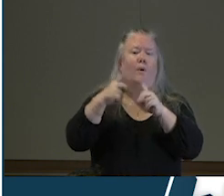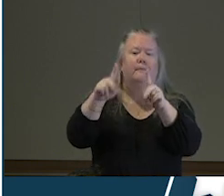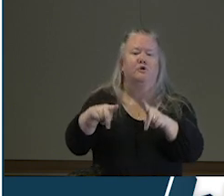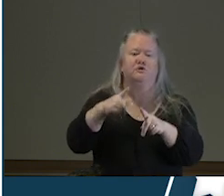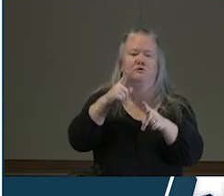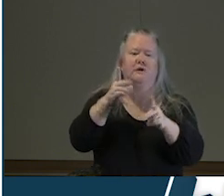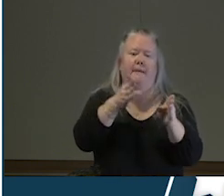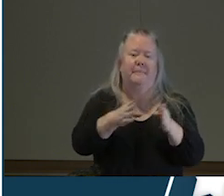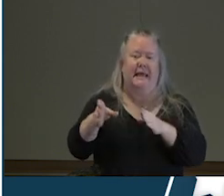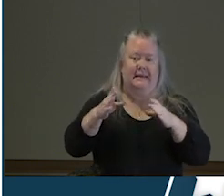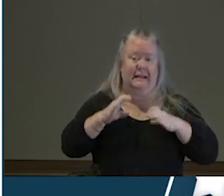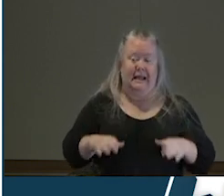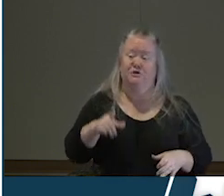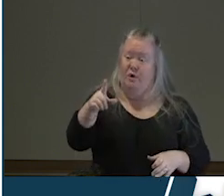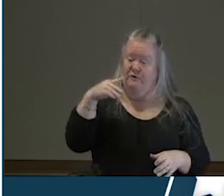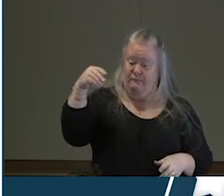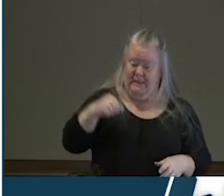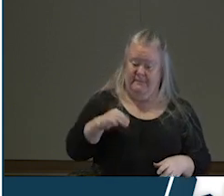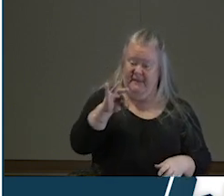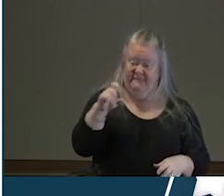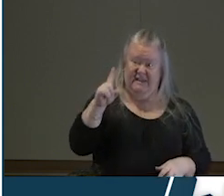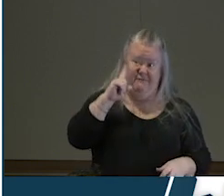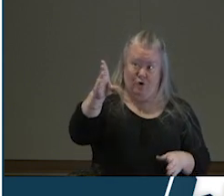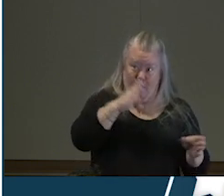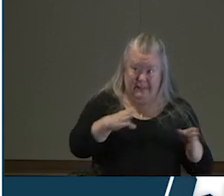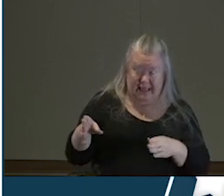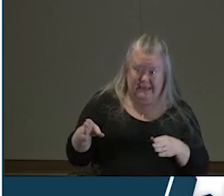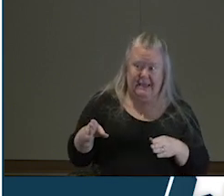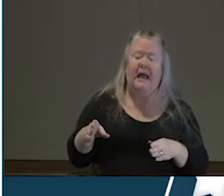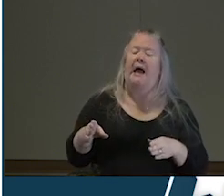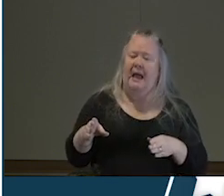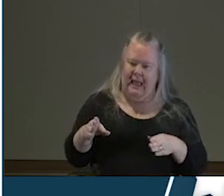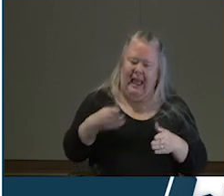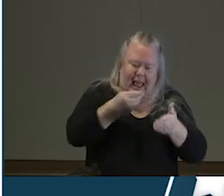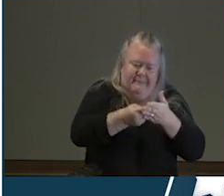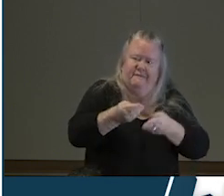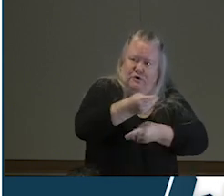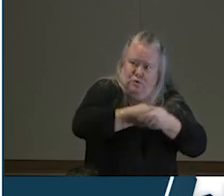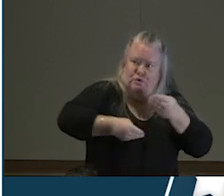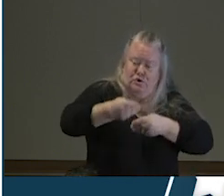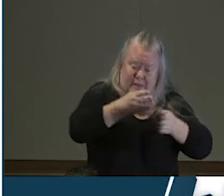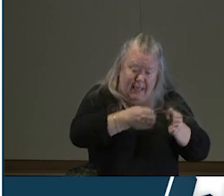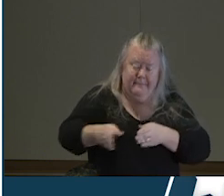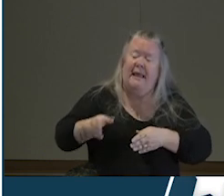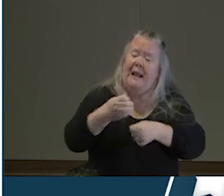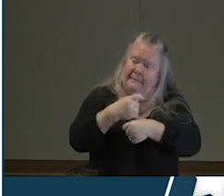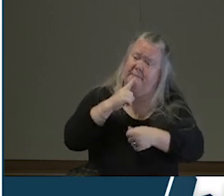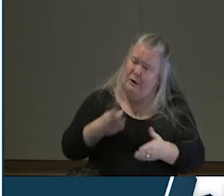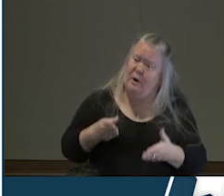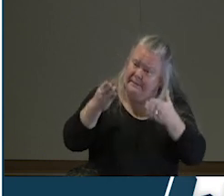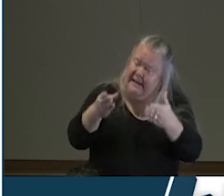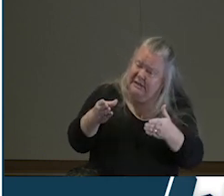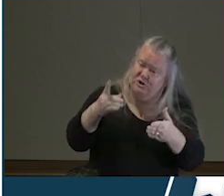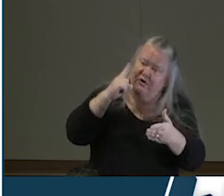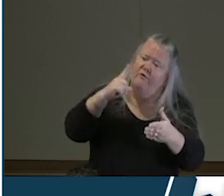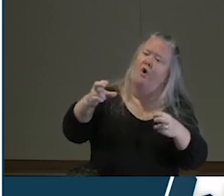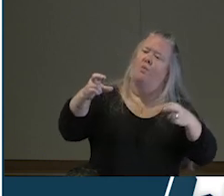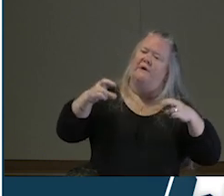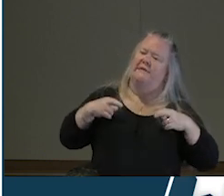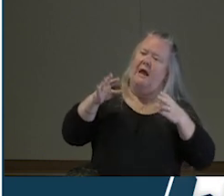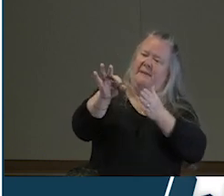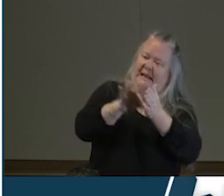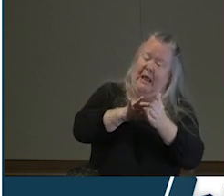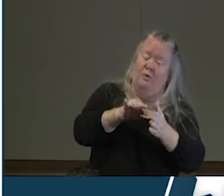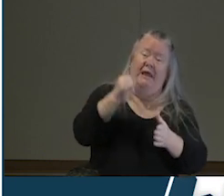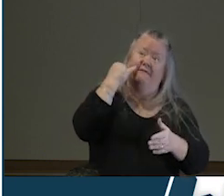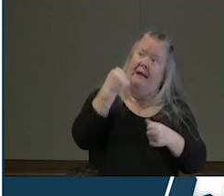a planning client. So if someone's paid me a fee for their planning, I'm a fiduciary, and in that plan, I'm going to make recommendations for a retirement account.